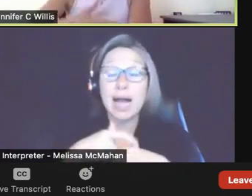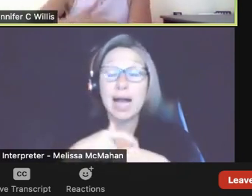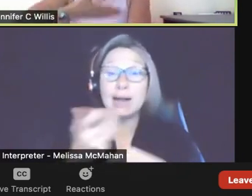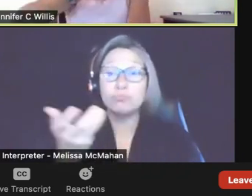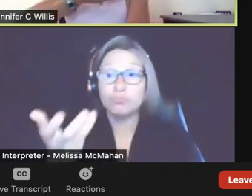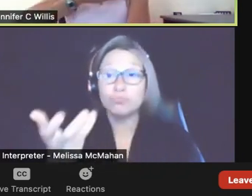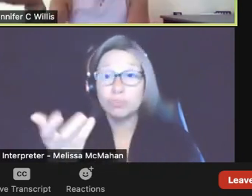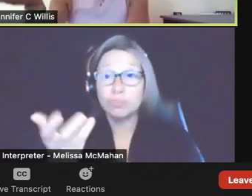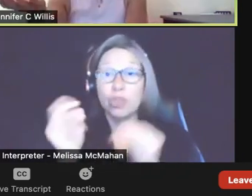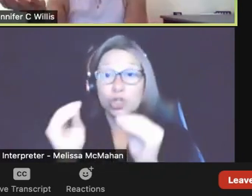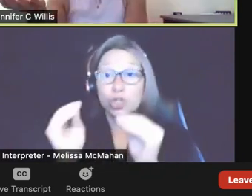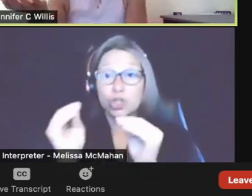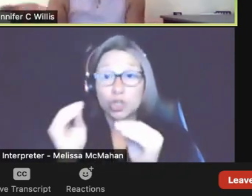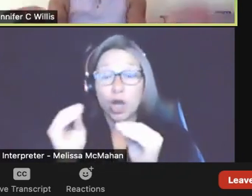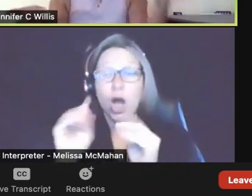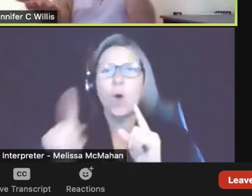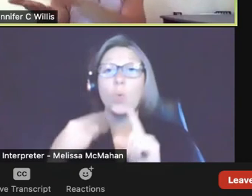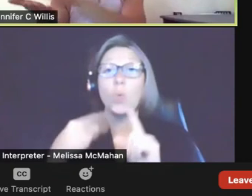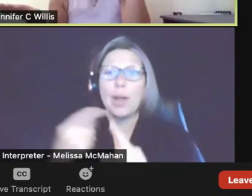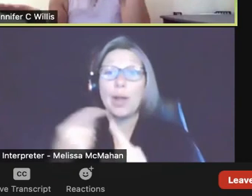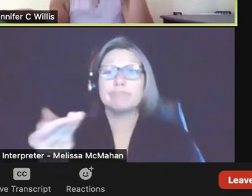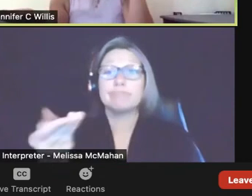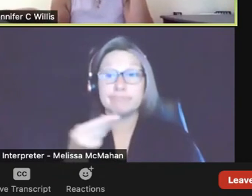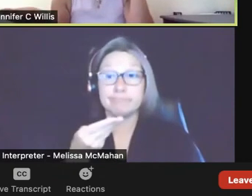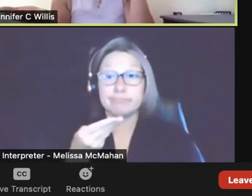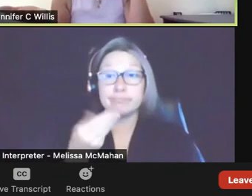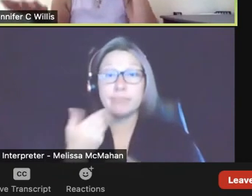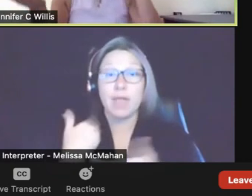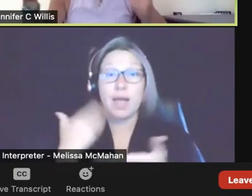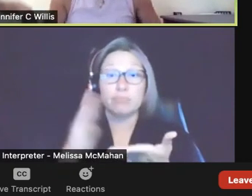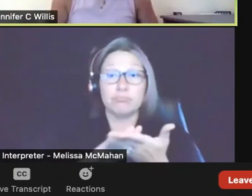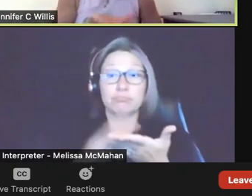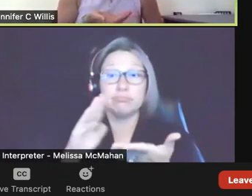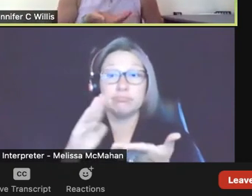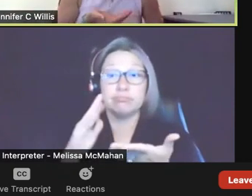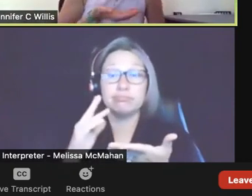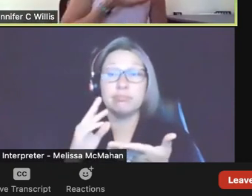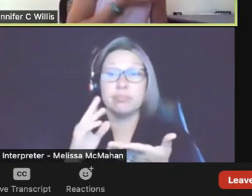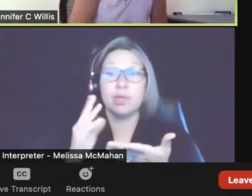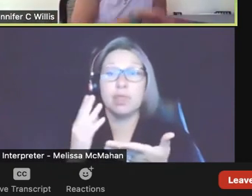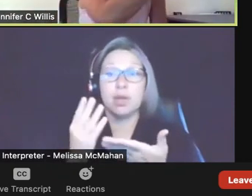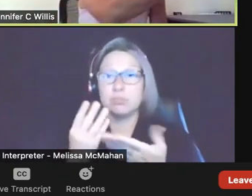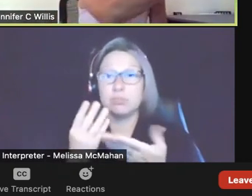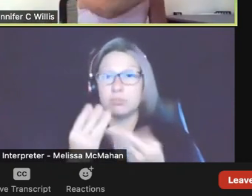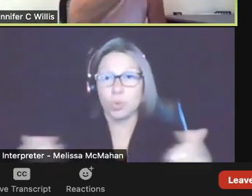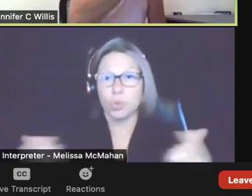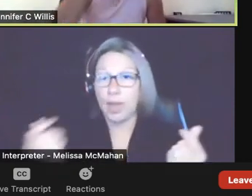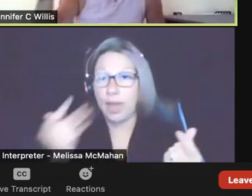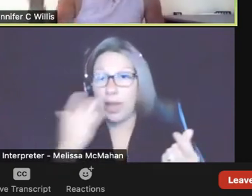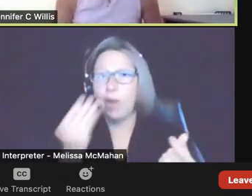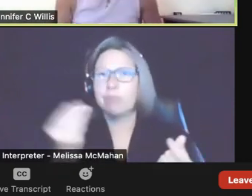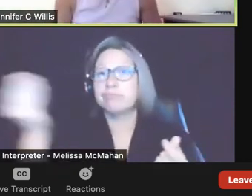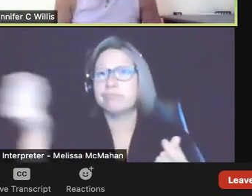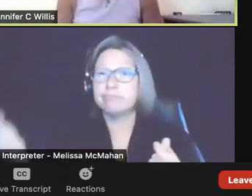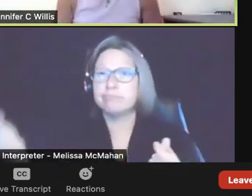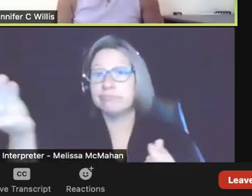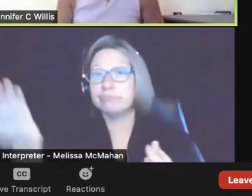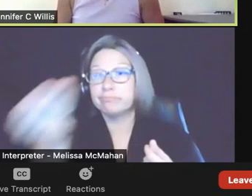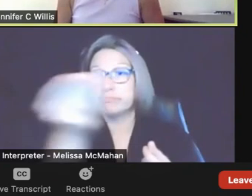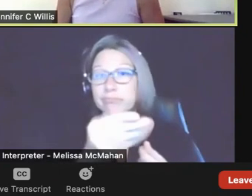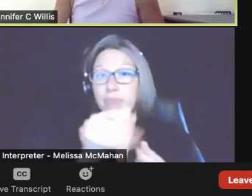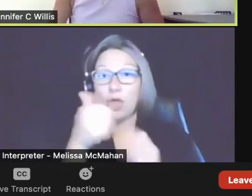are taught that when it's placed in front of me, I hit this thing and then it goes away because it goes to the next student or whatever the case